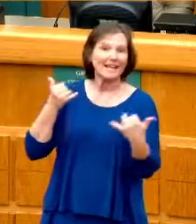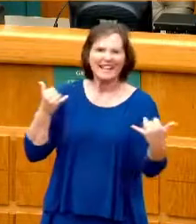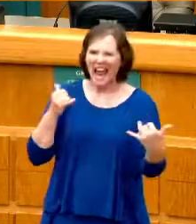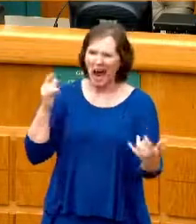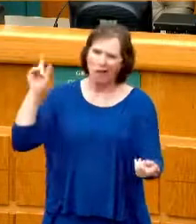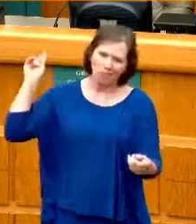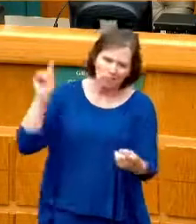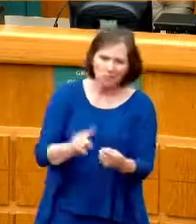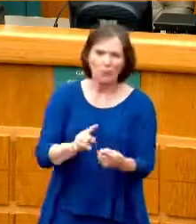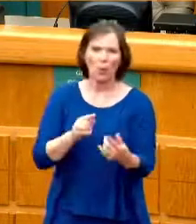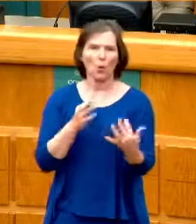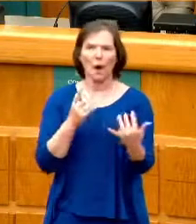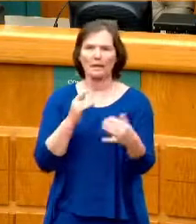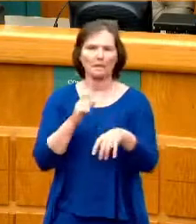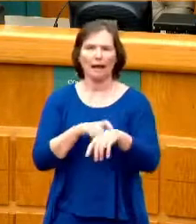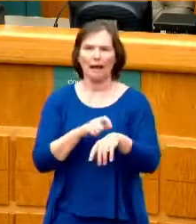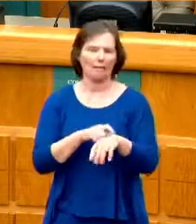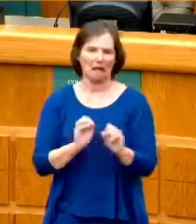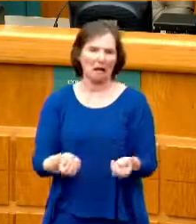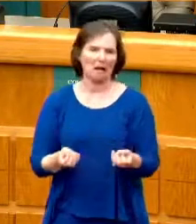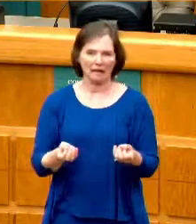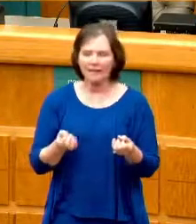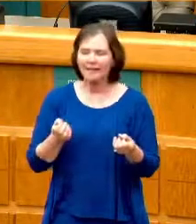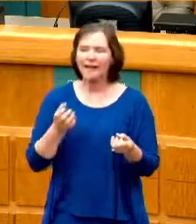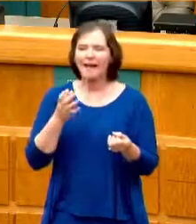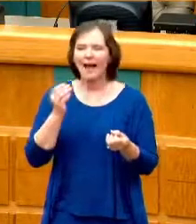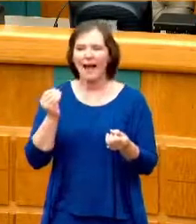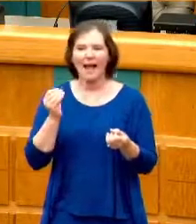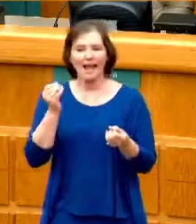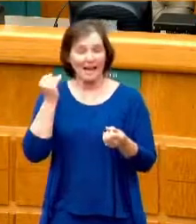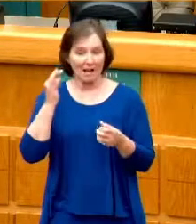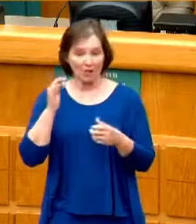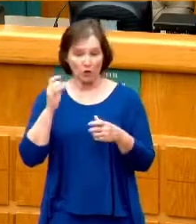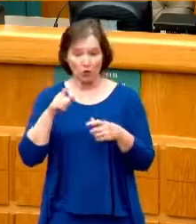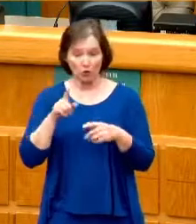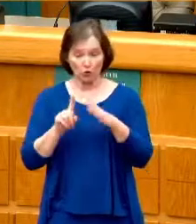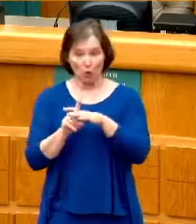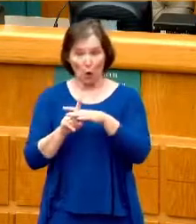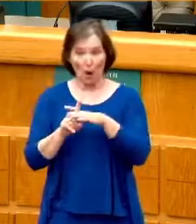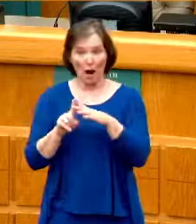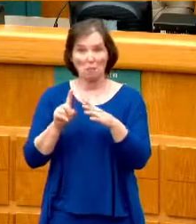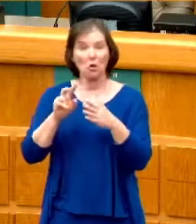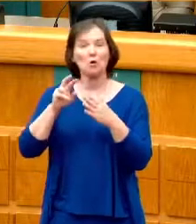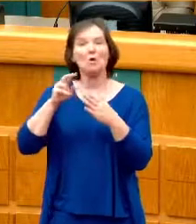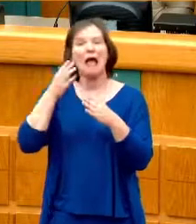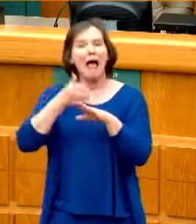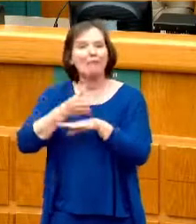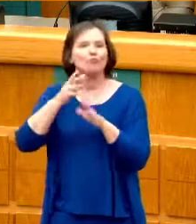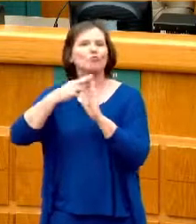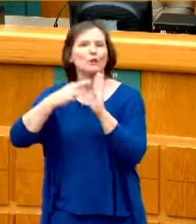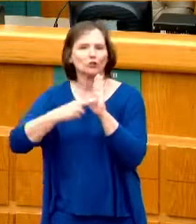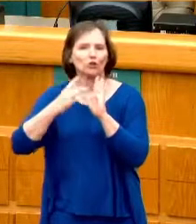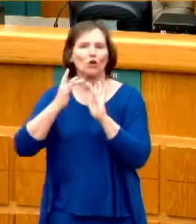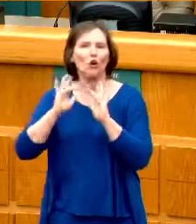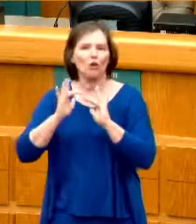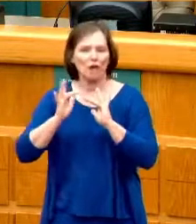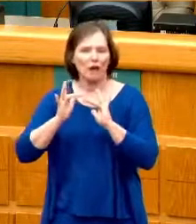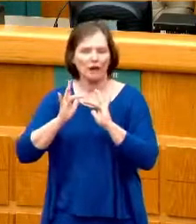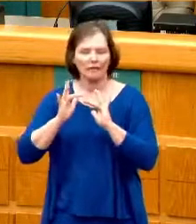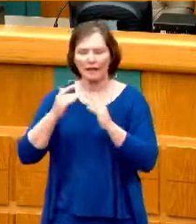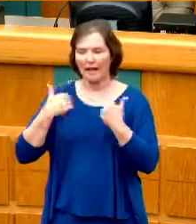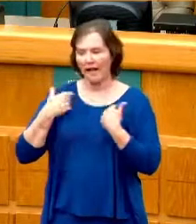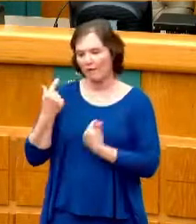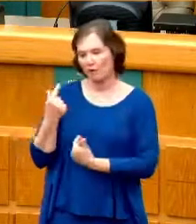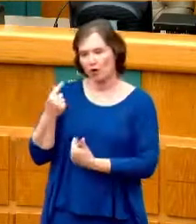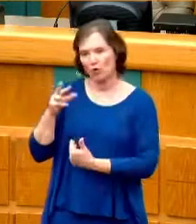vaccine appointment online and you bring your QR code with you, the total wait time from start to finish could be as little